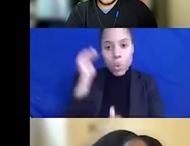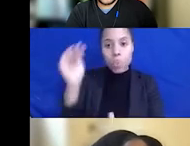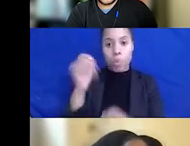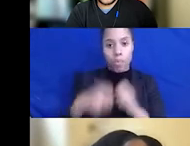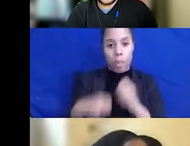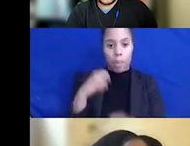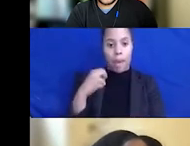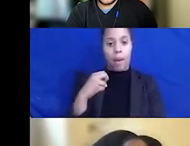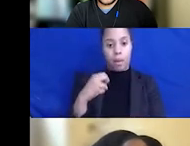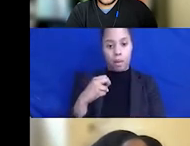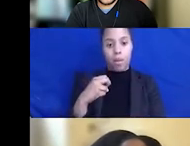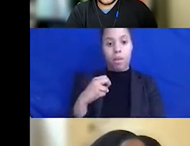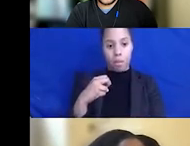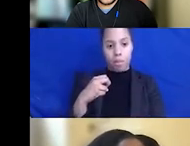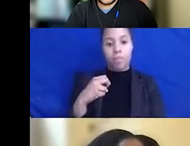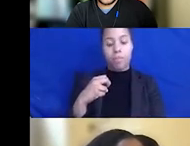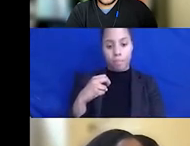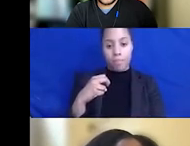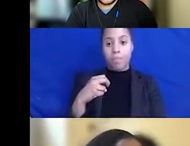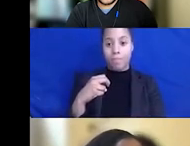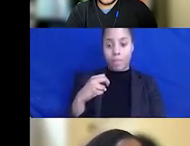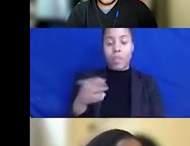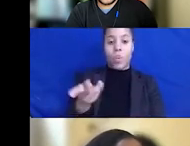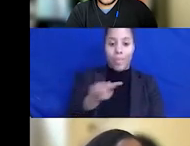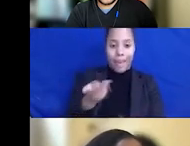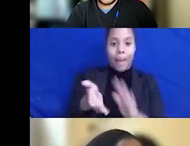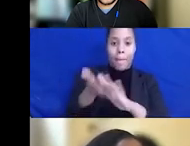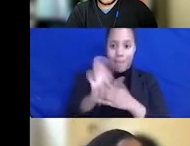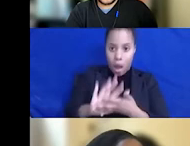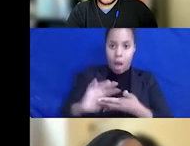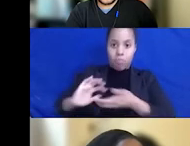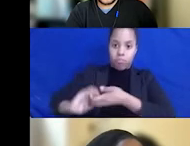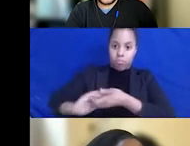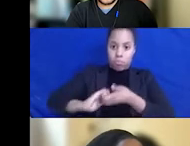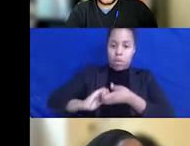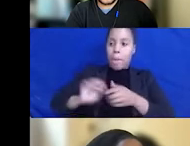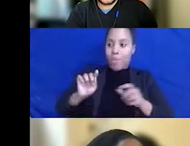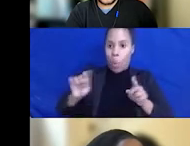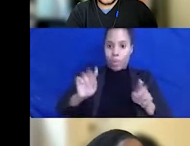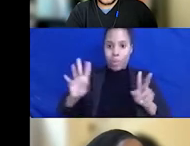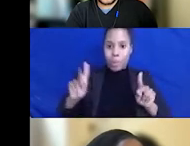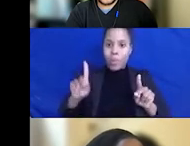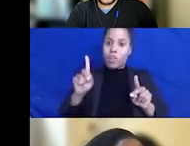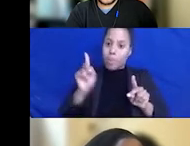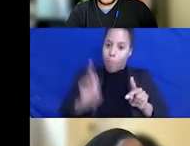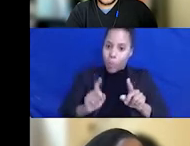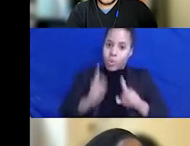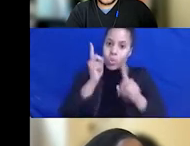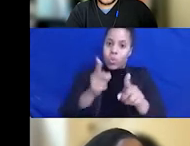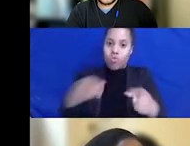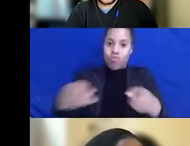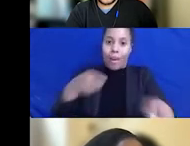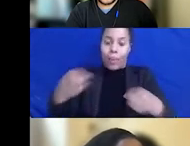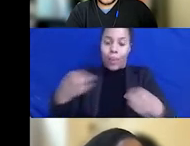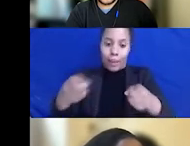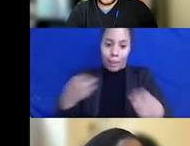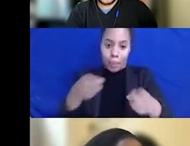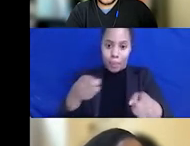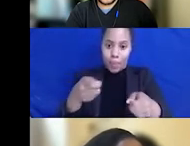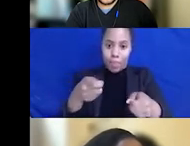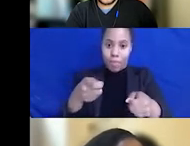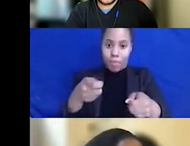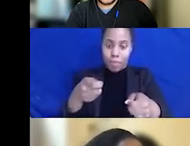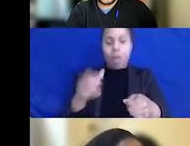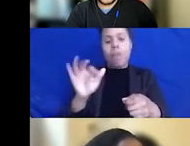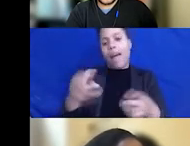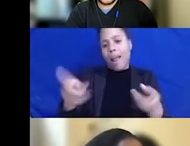They're becoming co-opted by the folks they are meant to regulate. This happens across Congress. You know, we always hear about this happening with companies, but it certainly